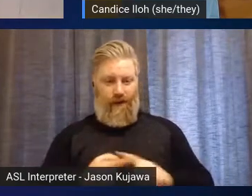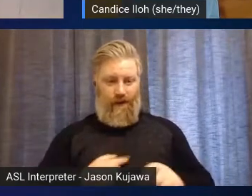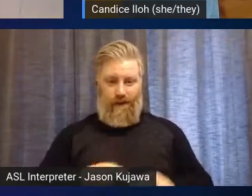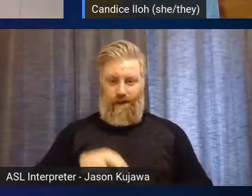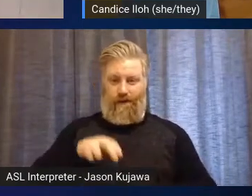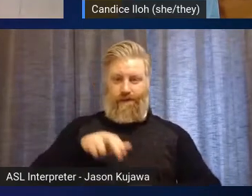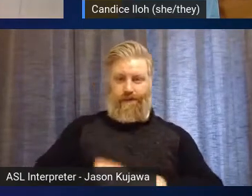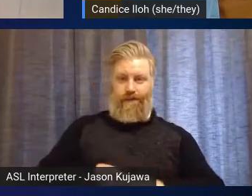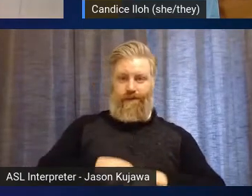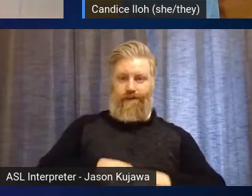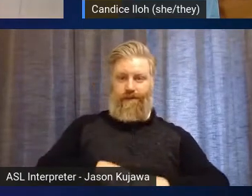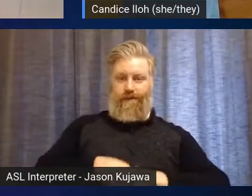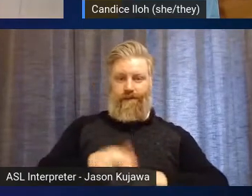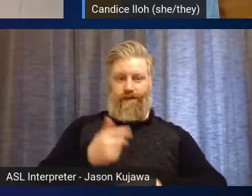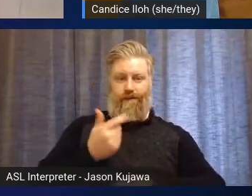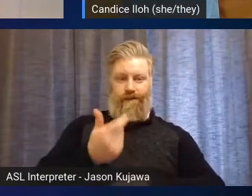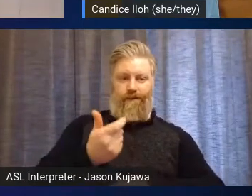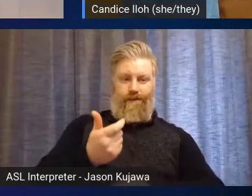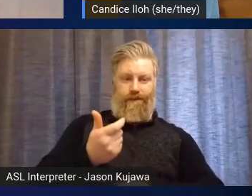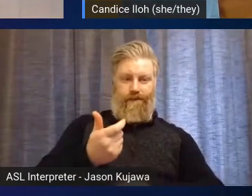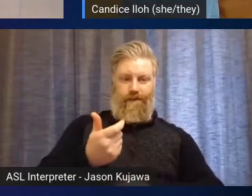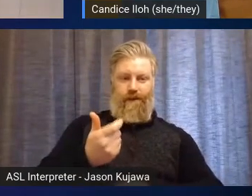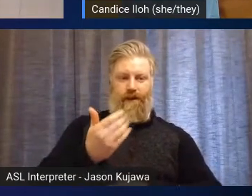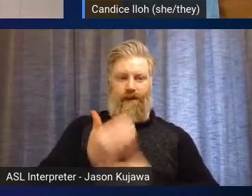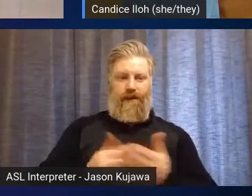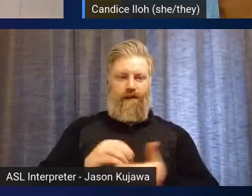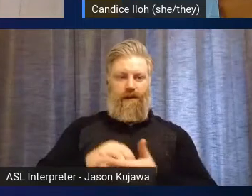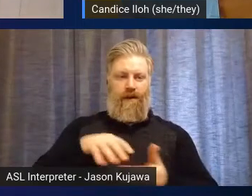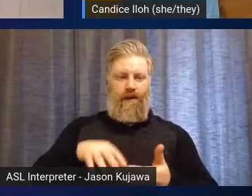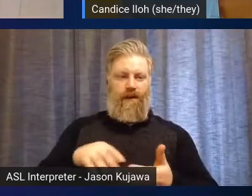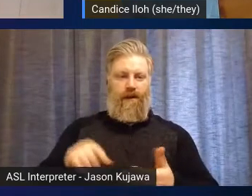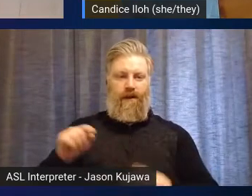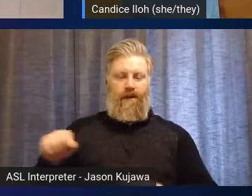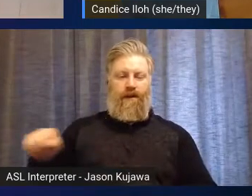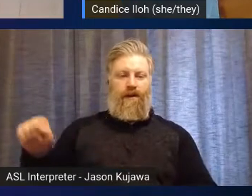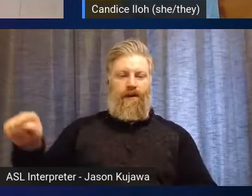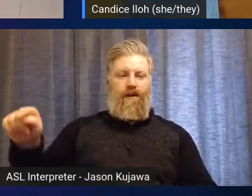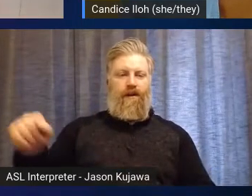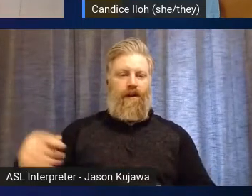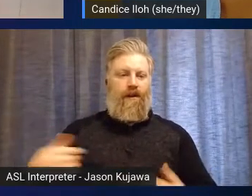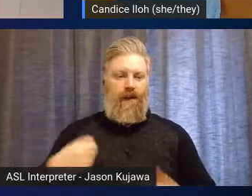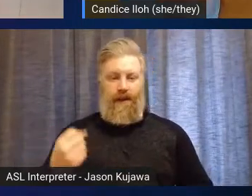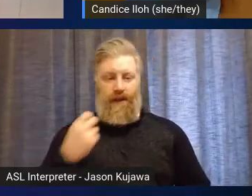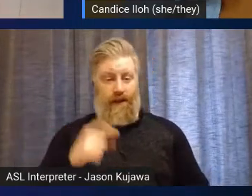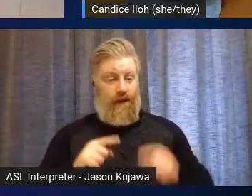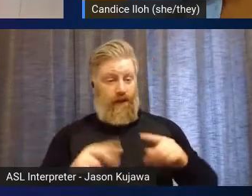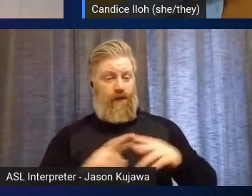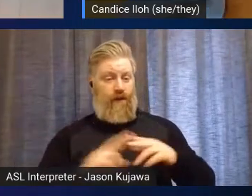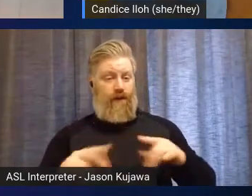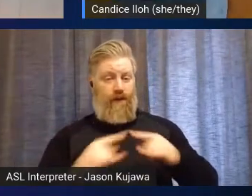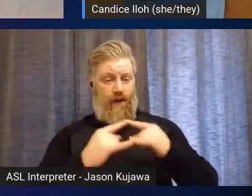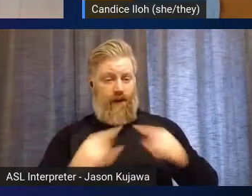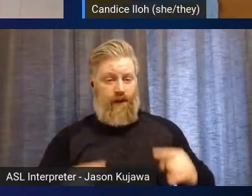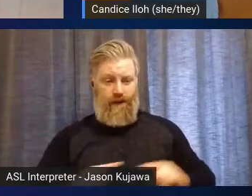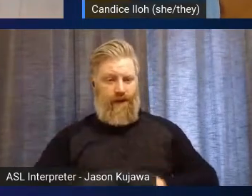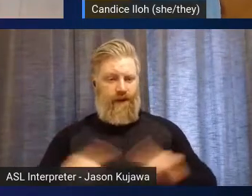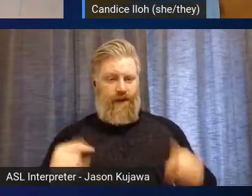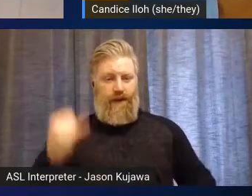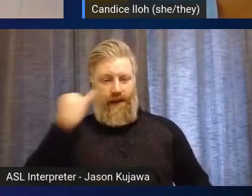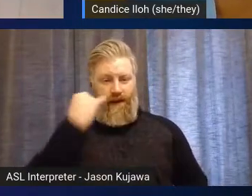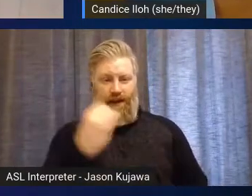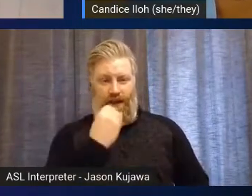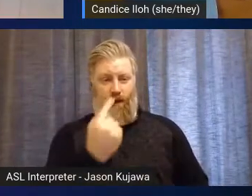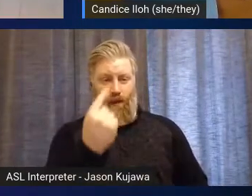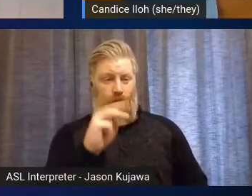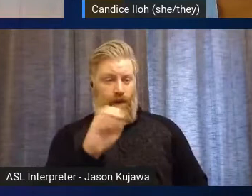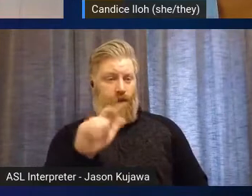And then I see here students with snacks. I'm not used to that because in the refugee camp, if you eat one meal a